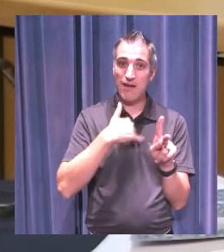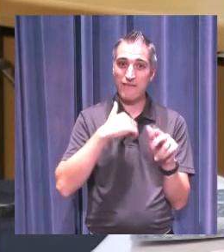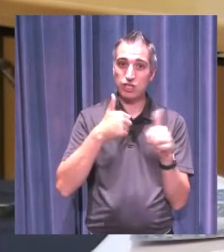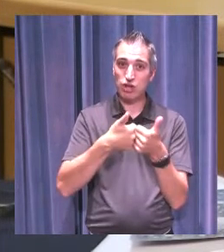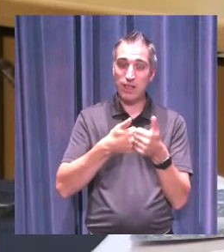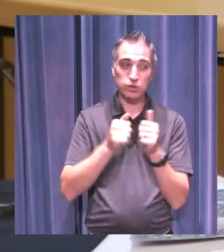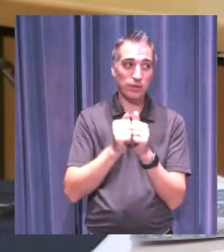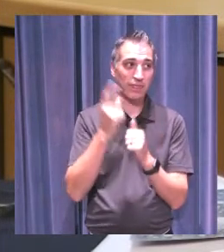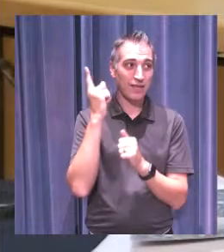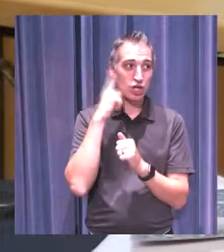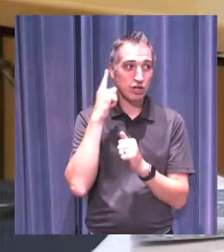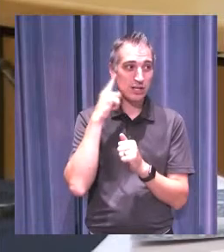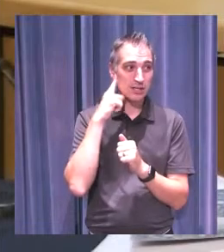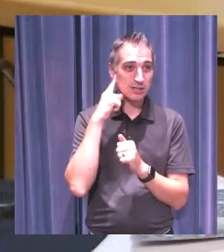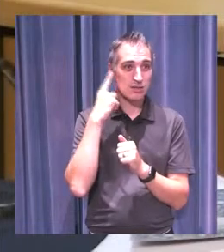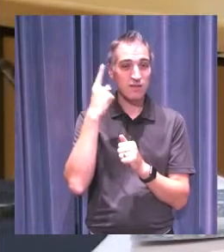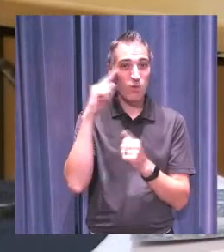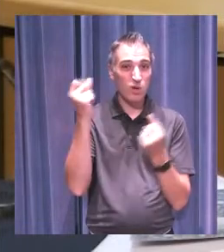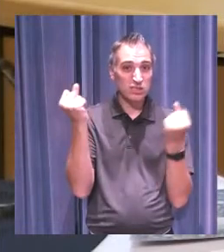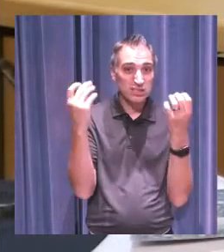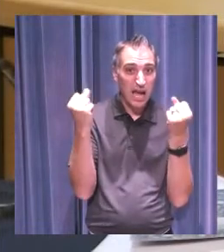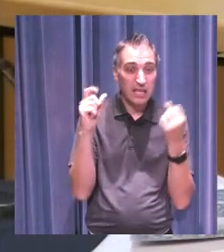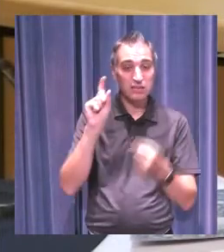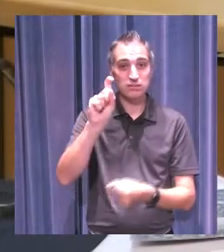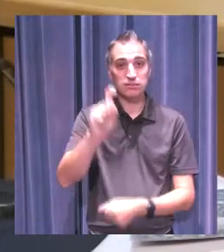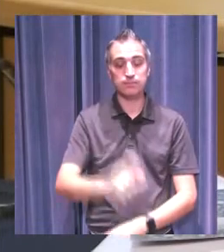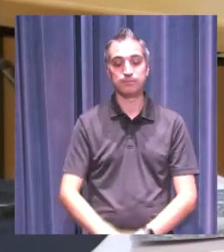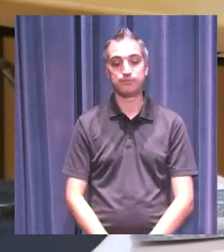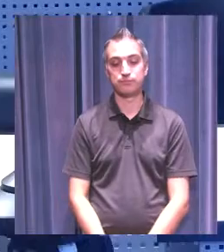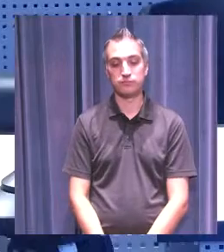with hearing for signing?